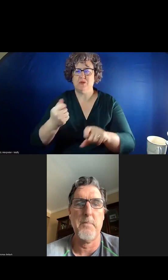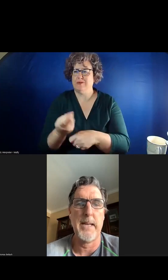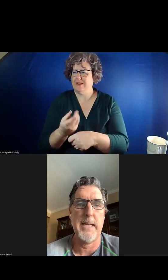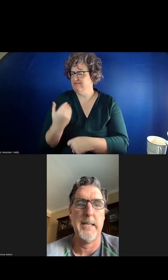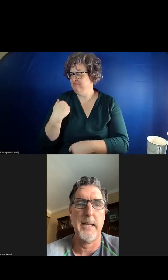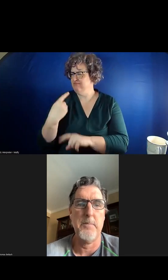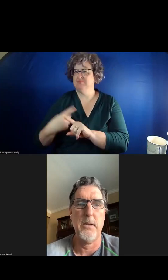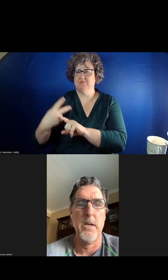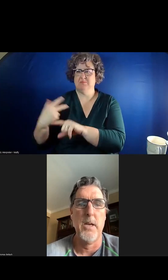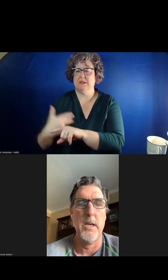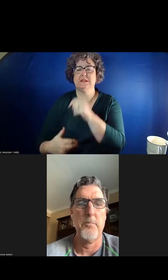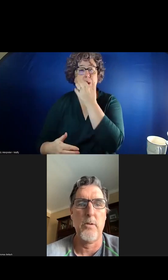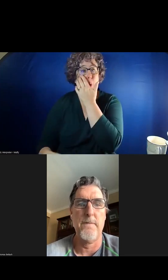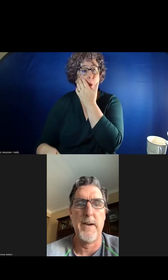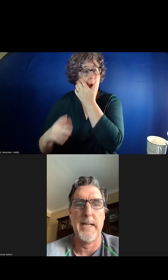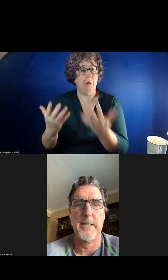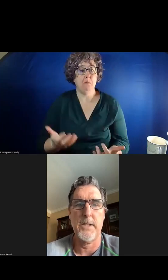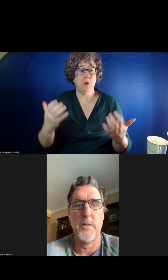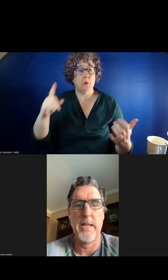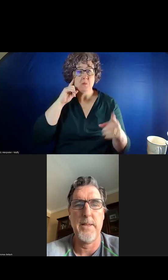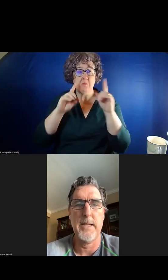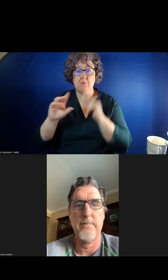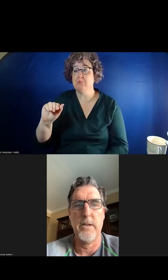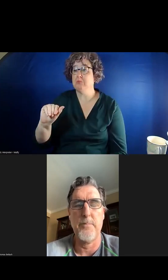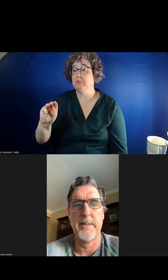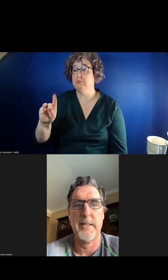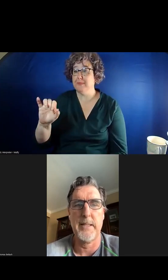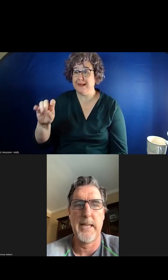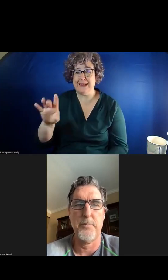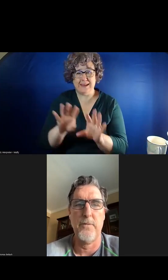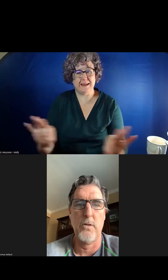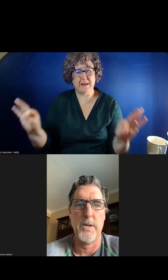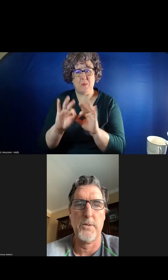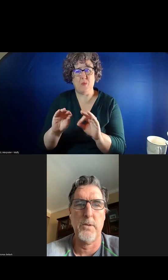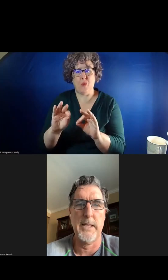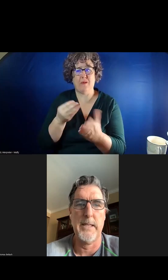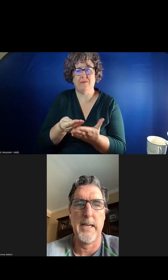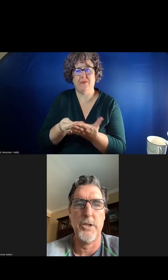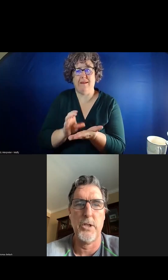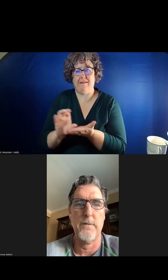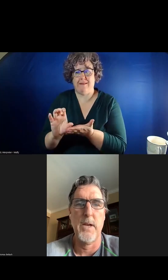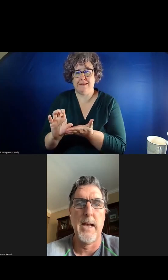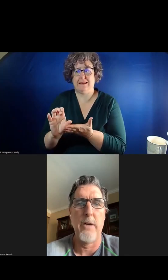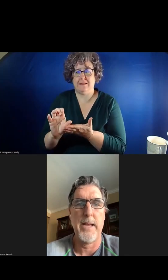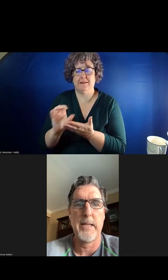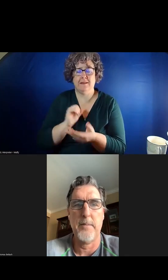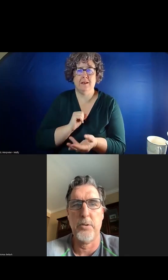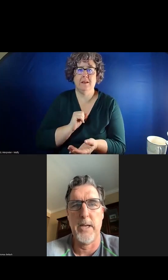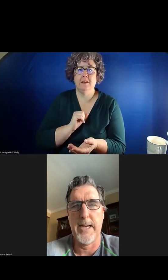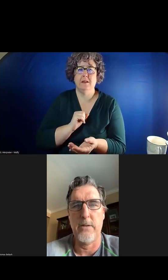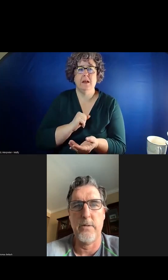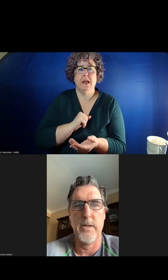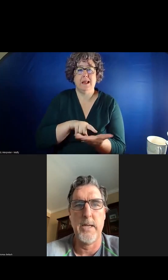we heard that Medicaid can be an important financing stream. And I think, I brought this example forward as really an indication of how that